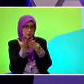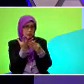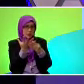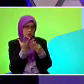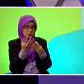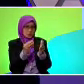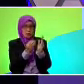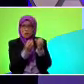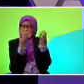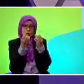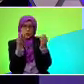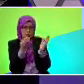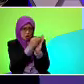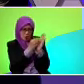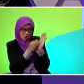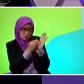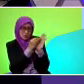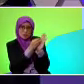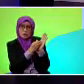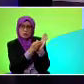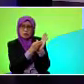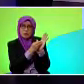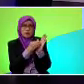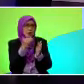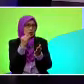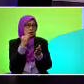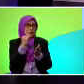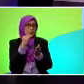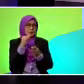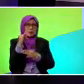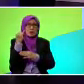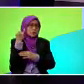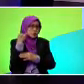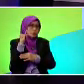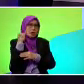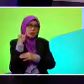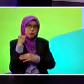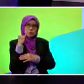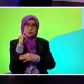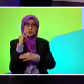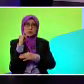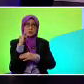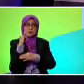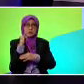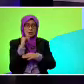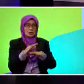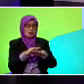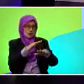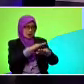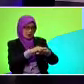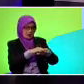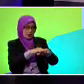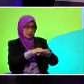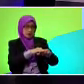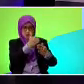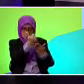in thousands, but in millions. In millions? So what you are seeing right now on that mango are